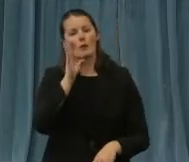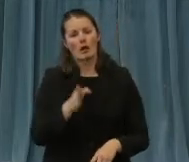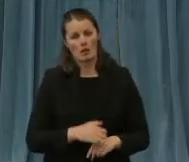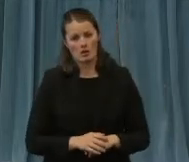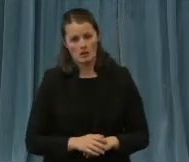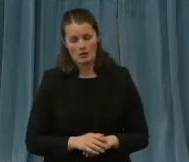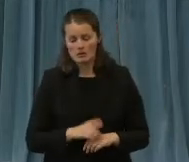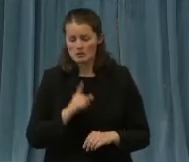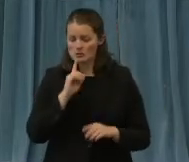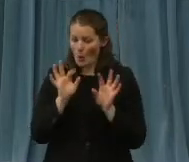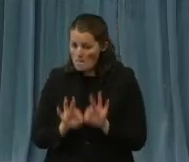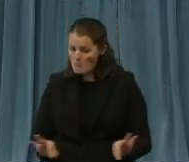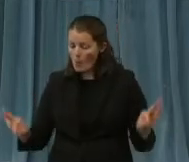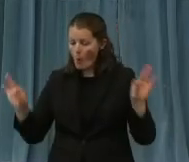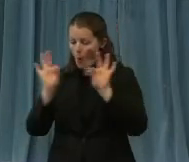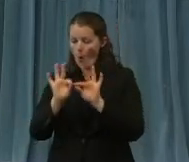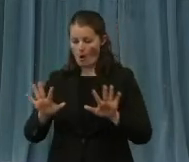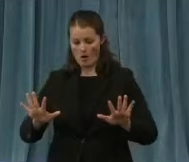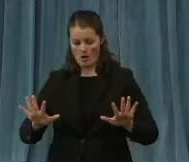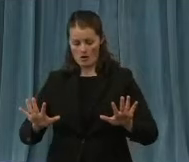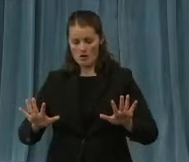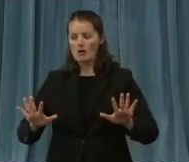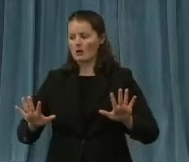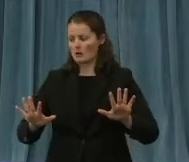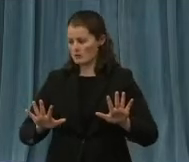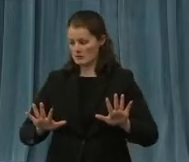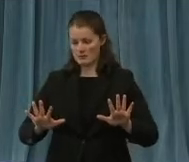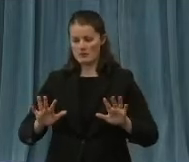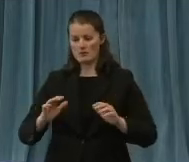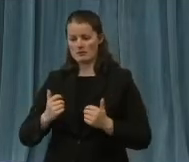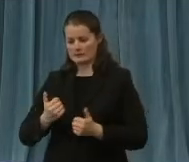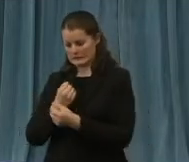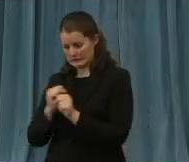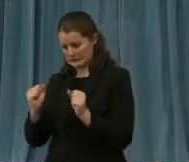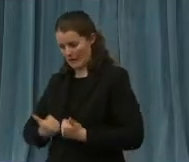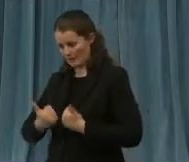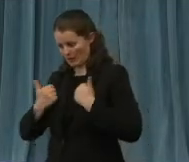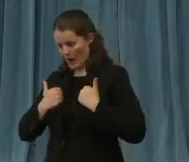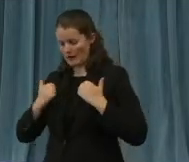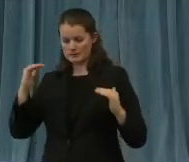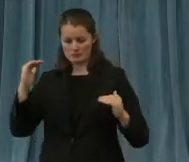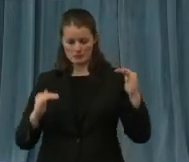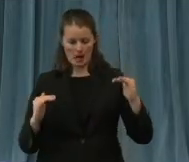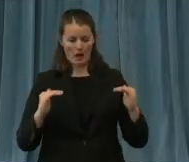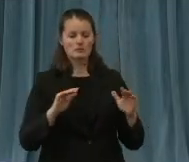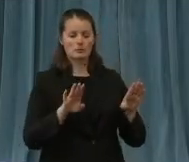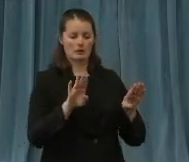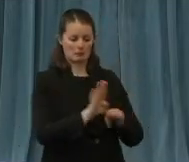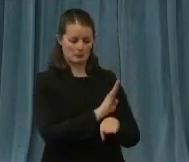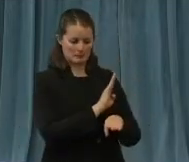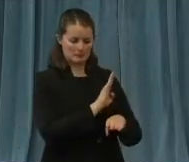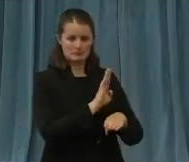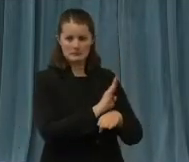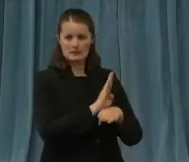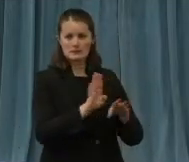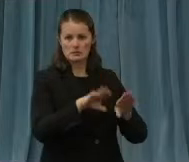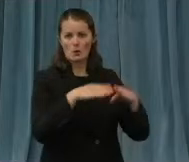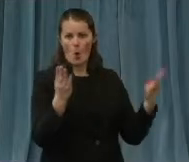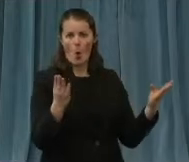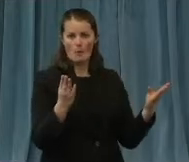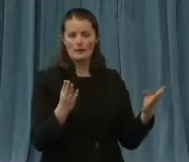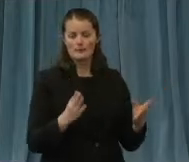It's important that we save as many lives as possible and also protect those businesses, and that's what we intend